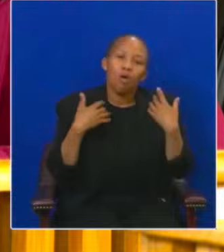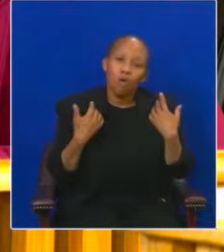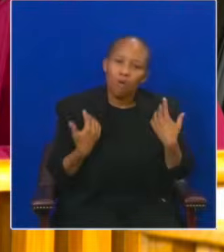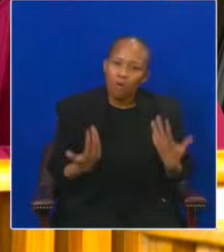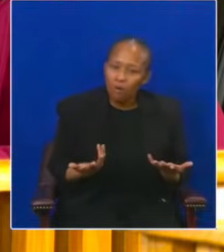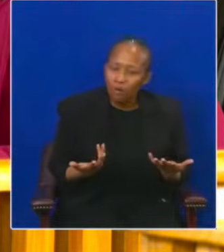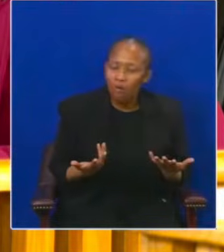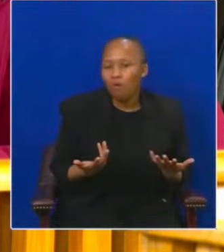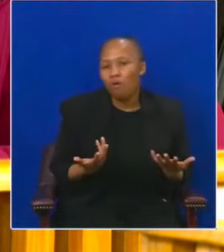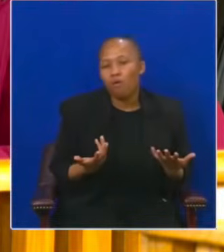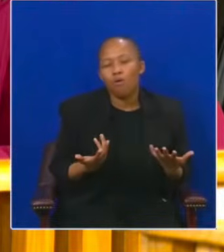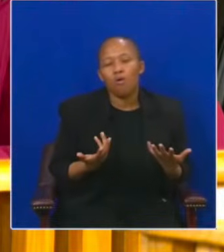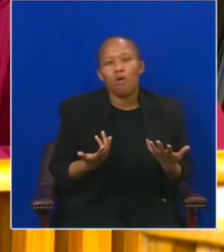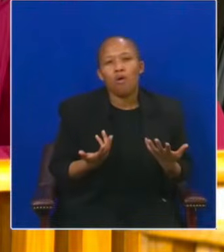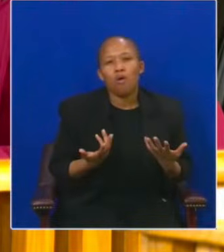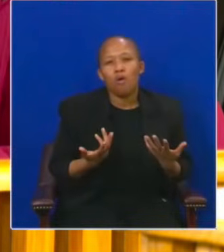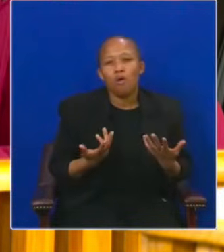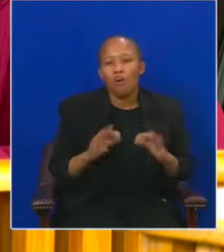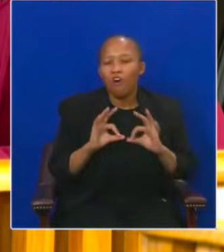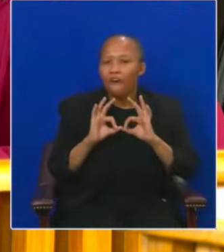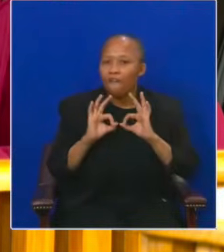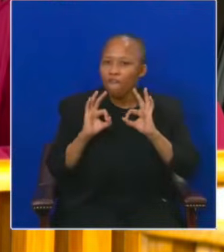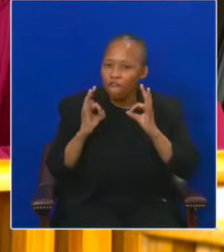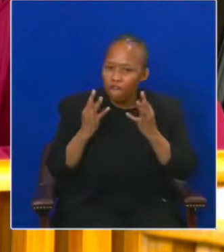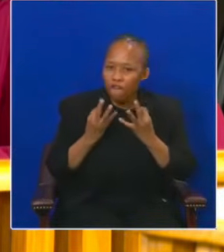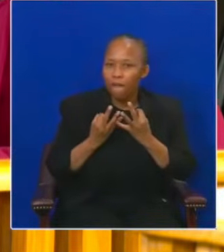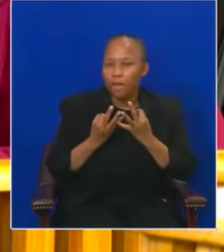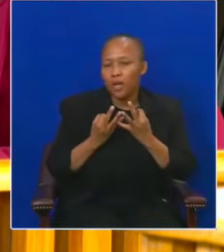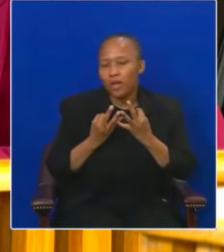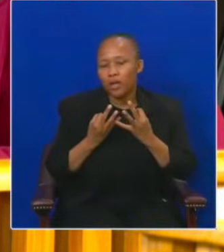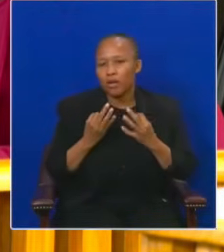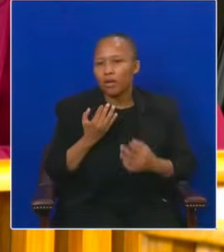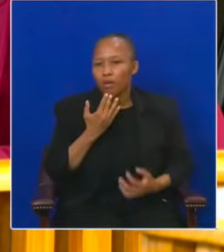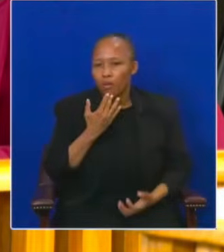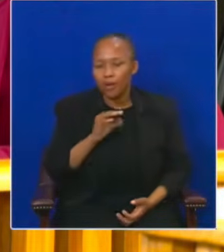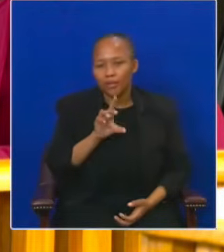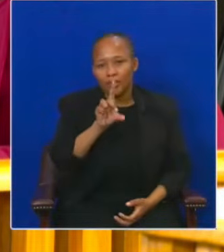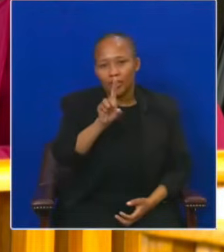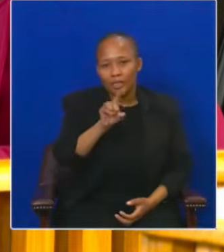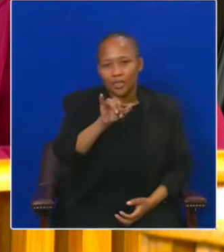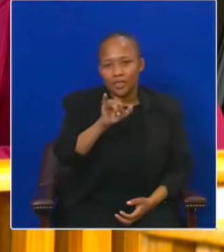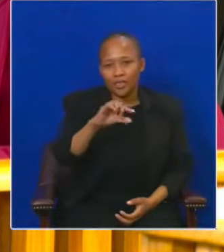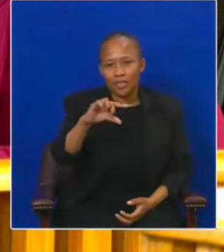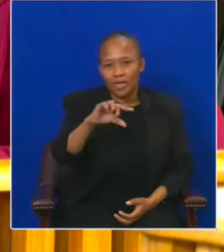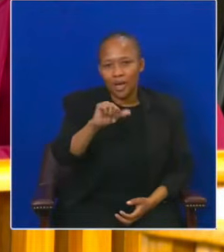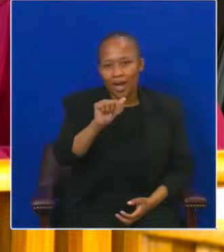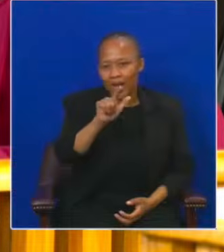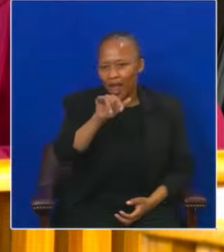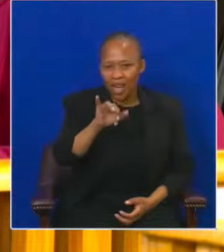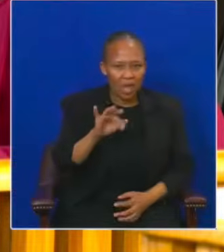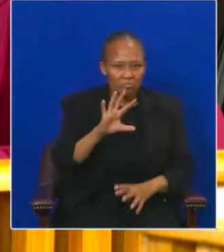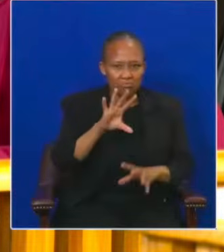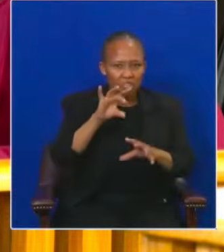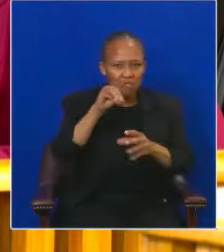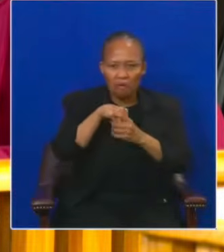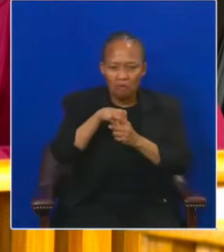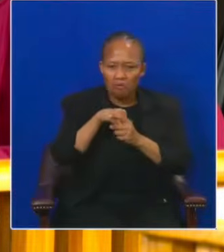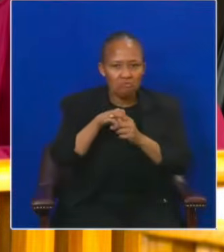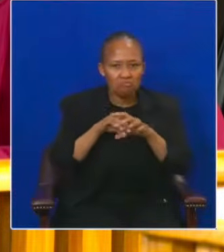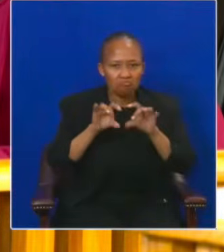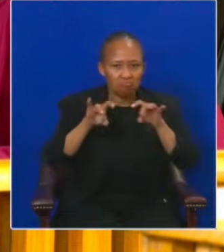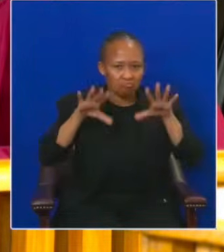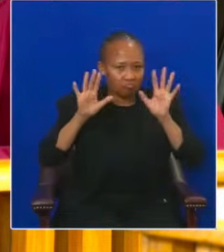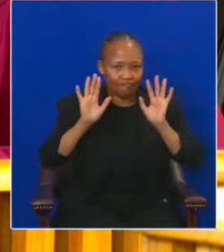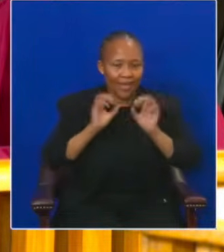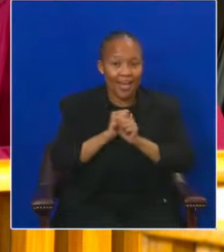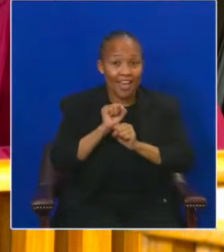the family of Mr. A.B. Dikhale. And when questioned again